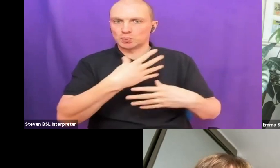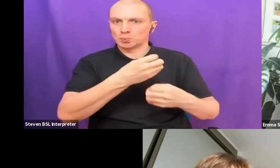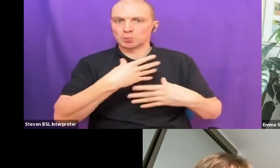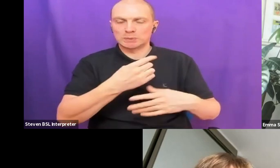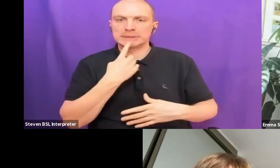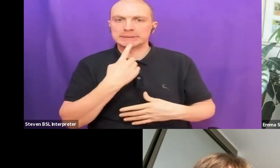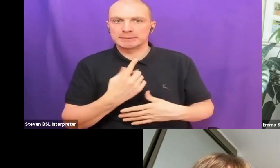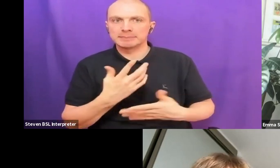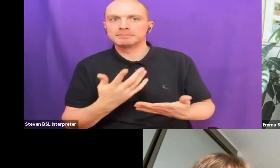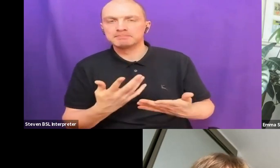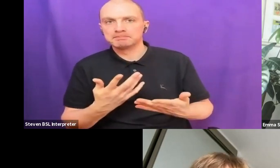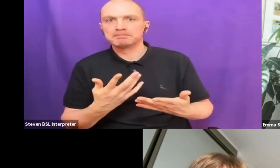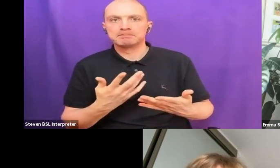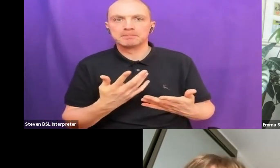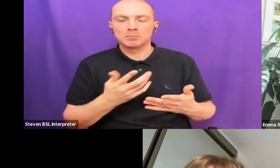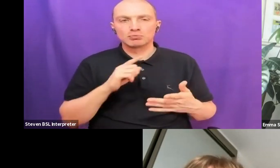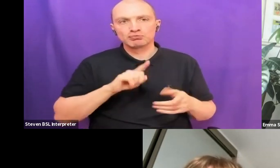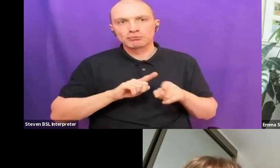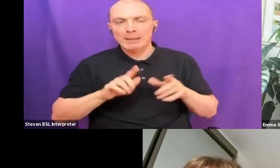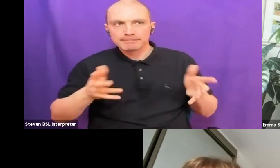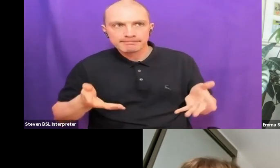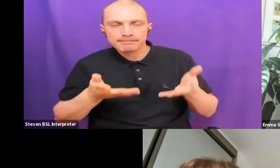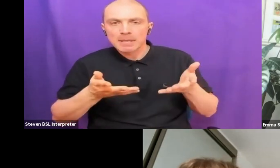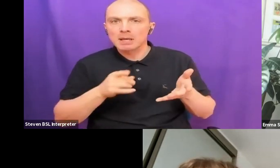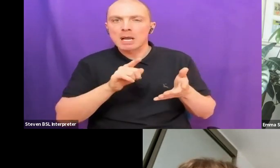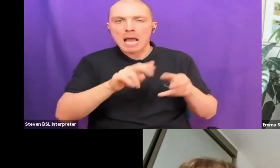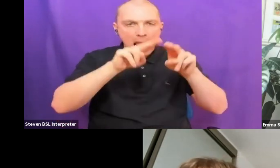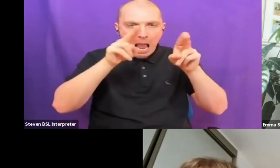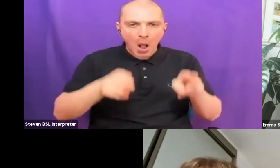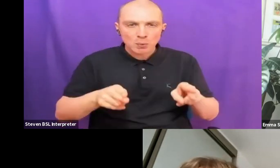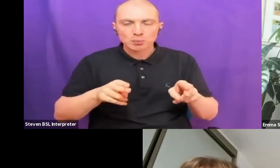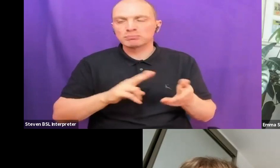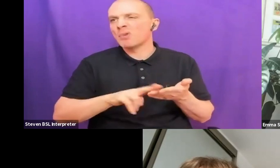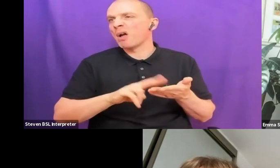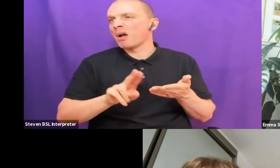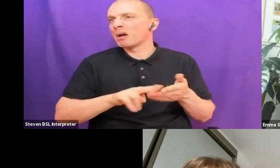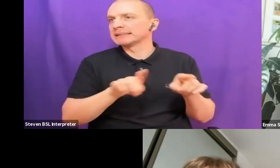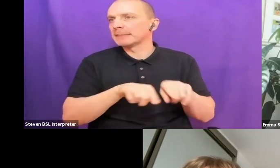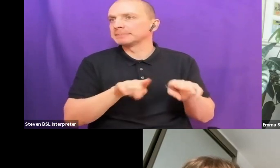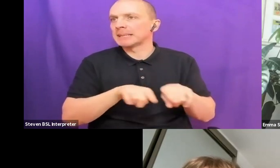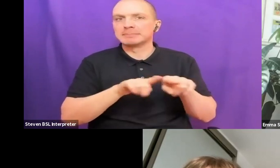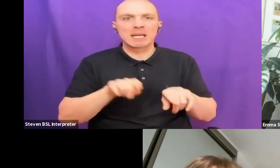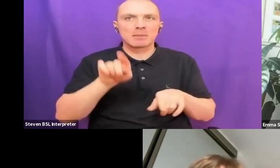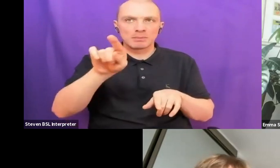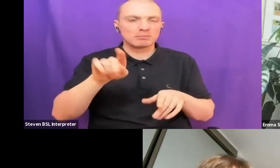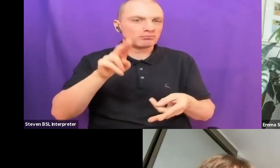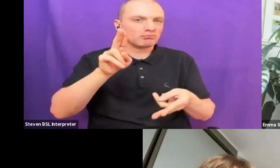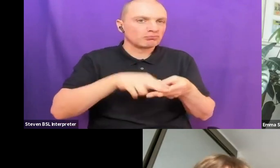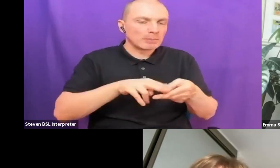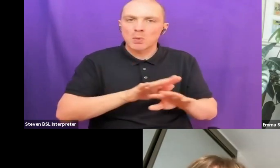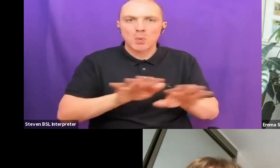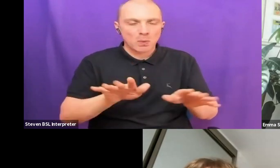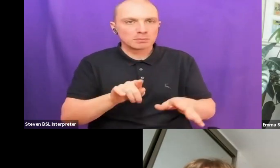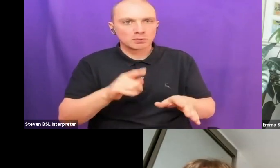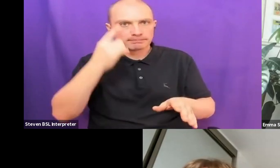to, to really push the boundaries in terms of the type of housing that goes in there, not just take what's on offer. There'll